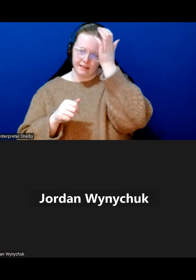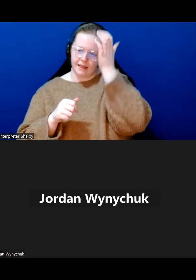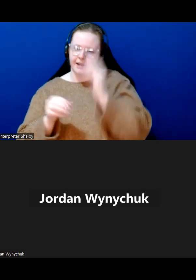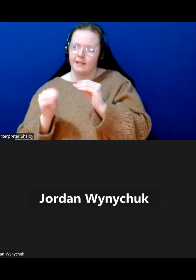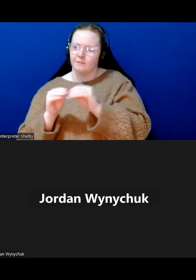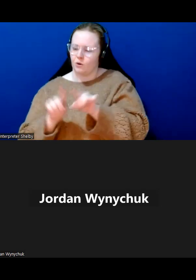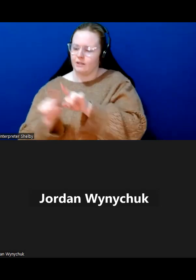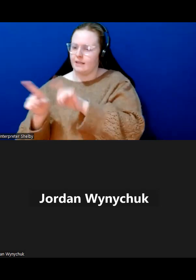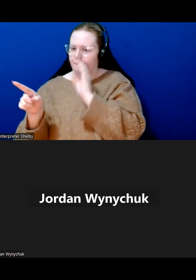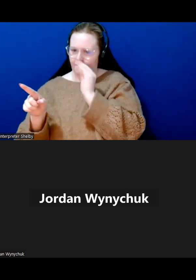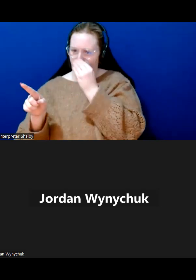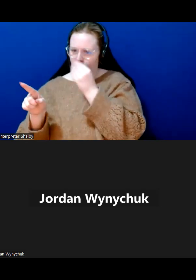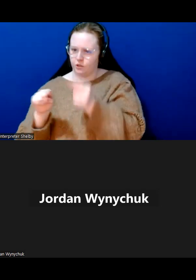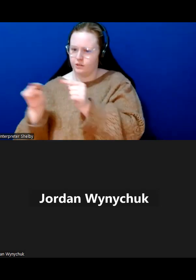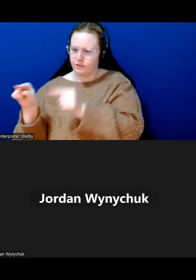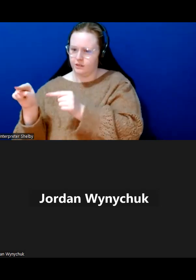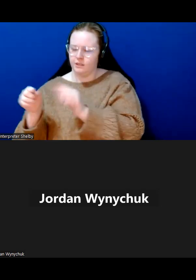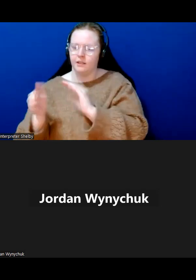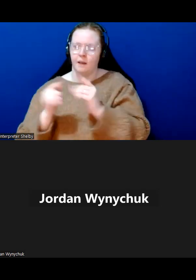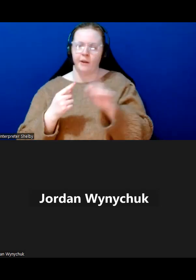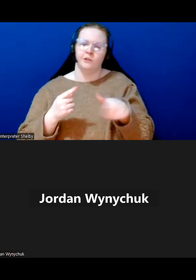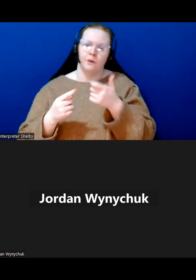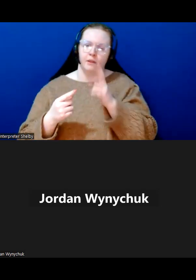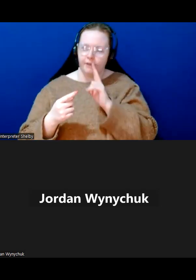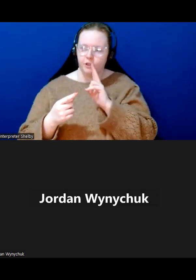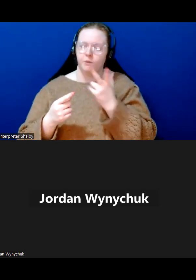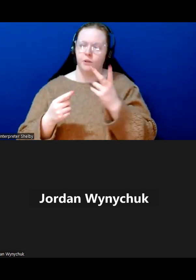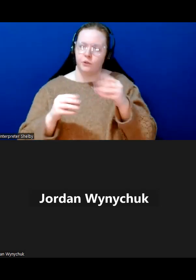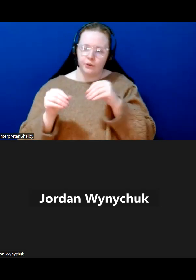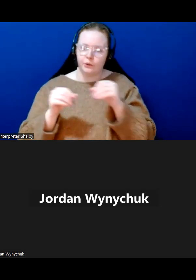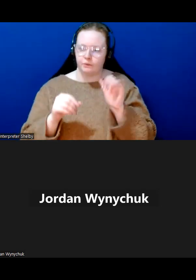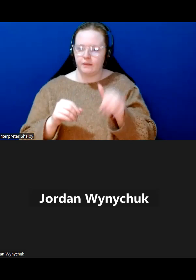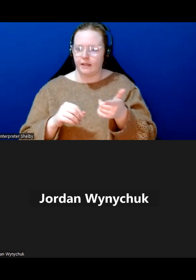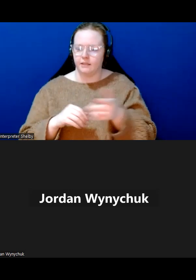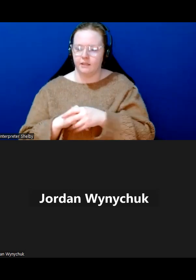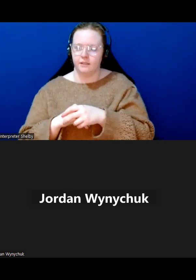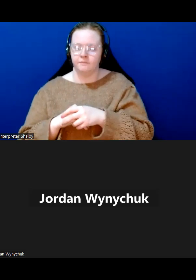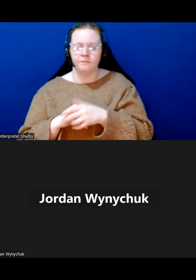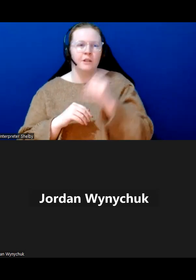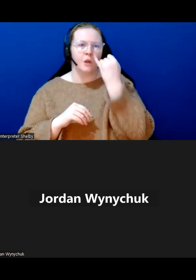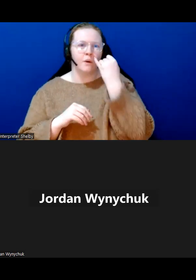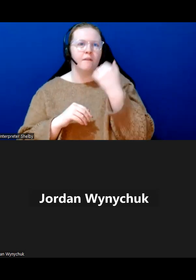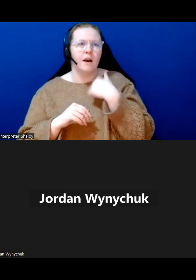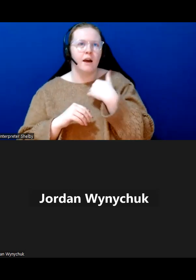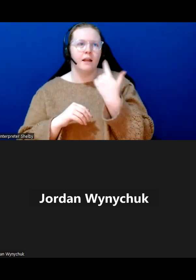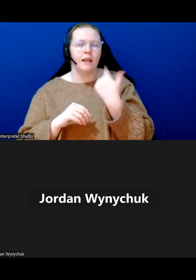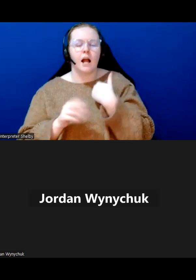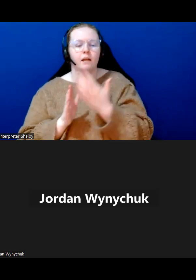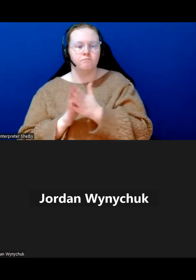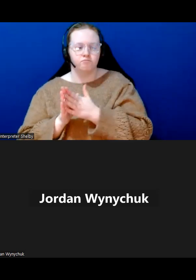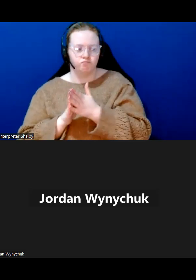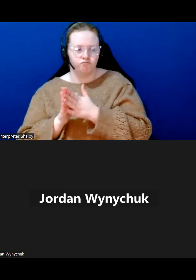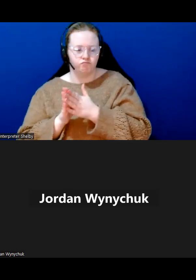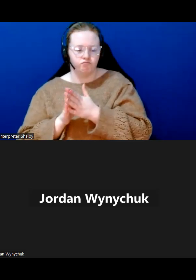flowers than the other produce is. okay. So if I wanted to go out, because I'm really interested in